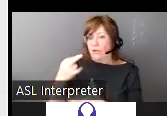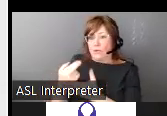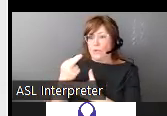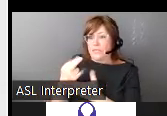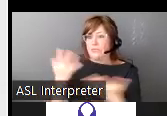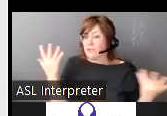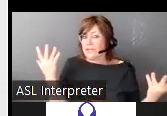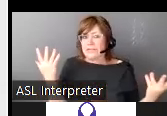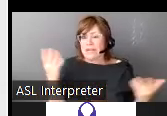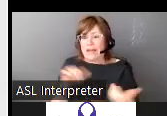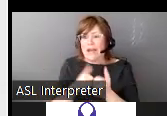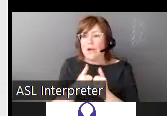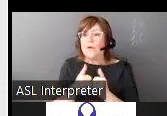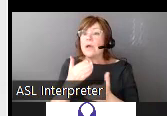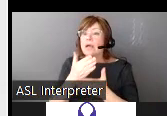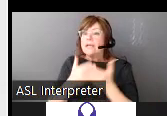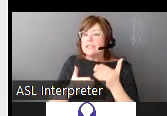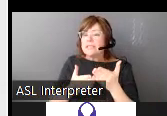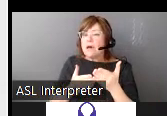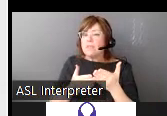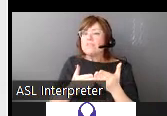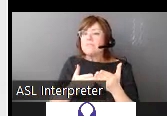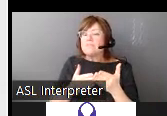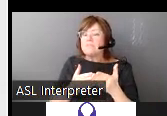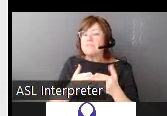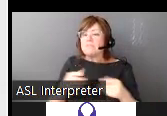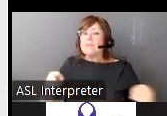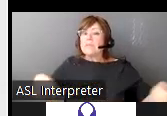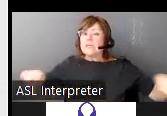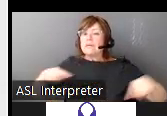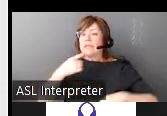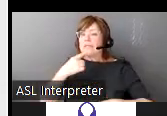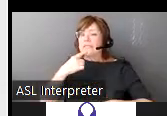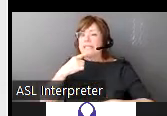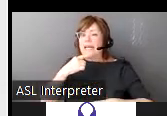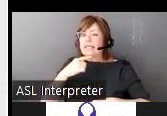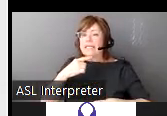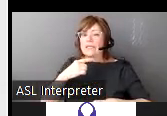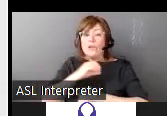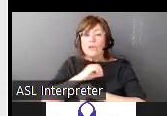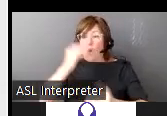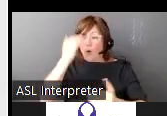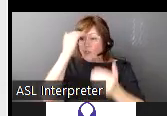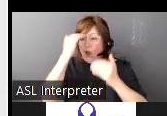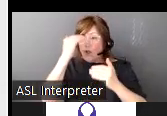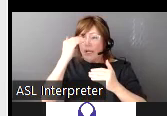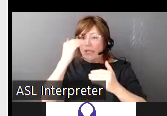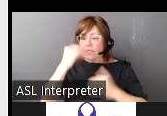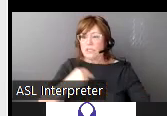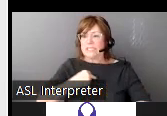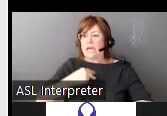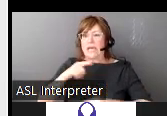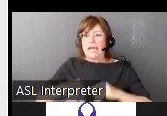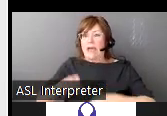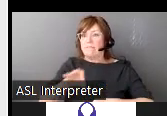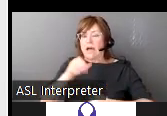some participants suggested that a lack of English knowledge can trap older adults in abusive situations as they cannot find help. According to one